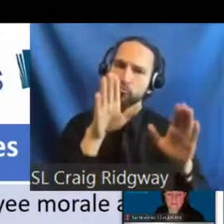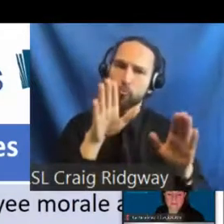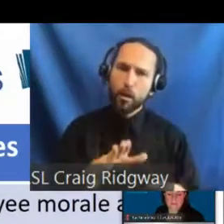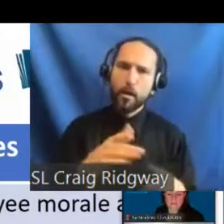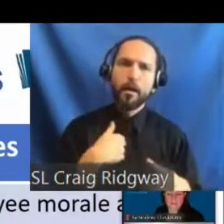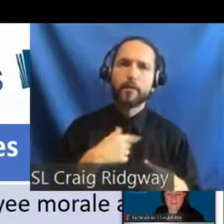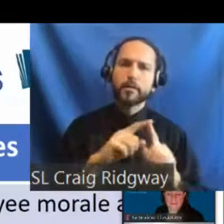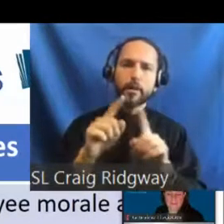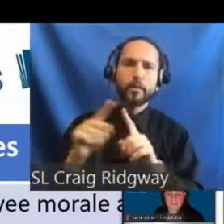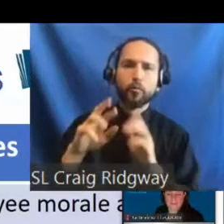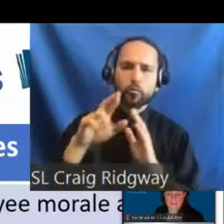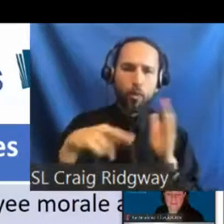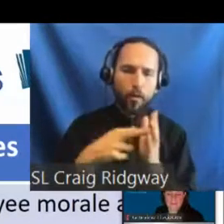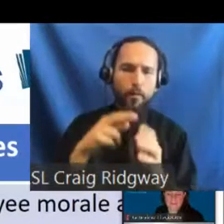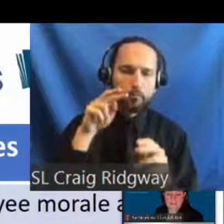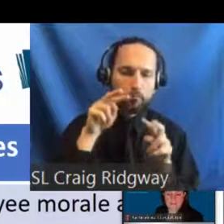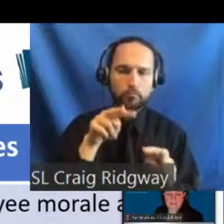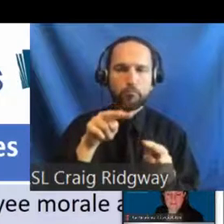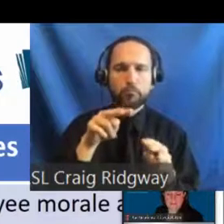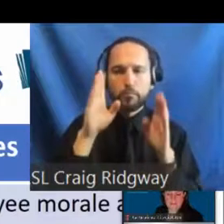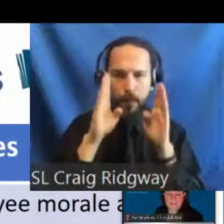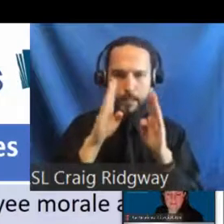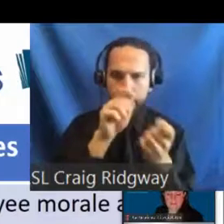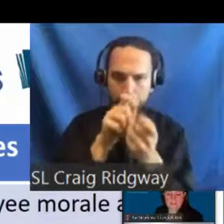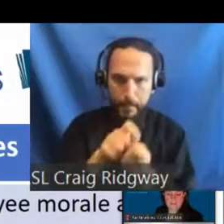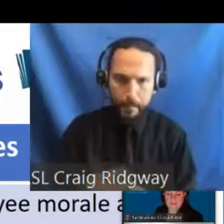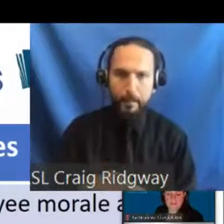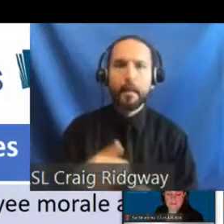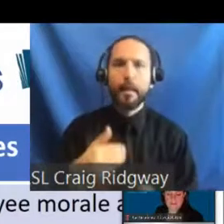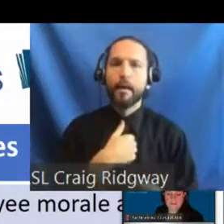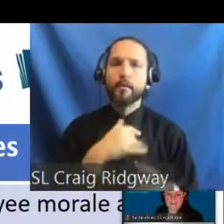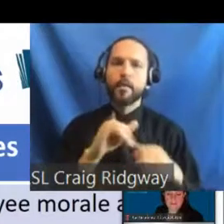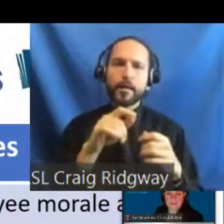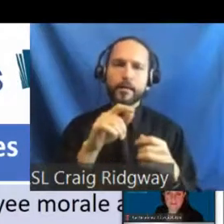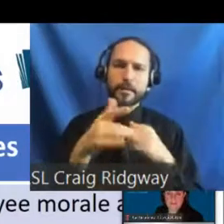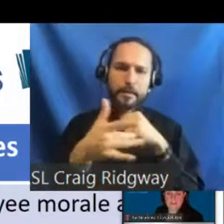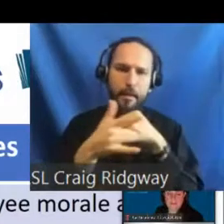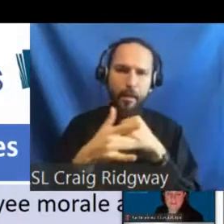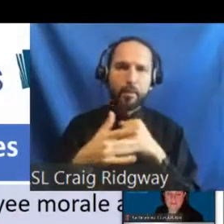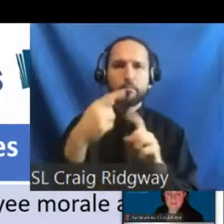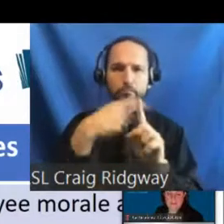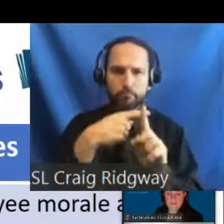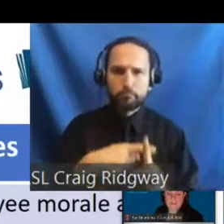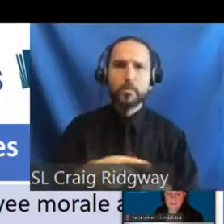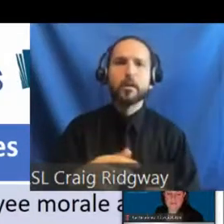roles requiring attention to detail, technical strengths, and appreciation for routine and repetition that others may